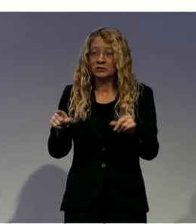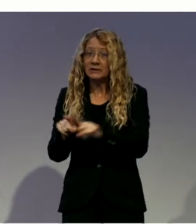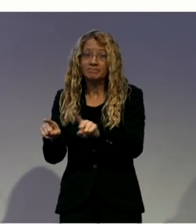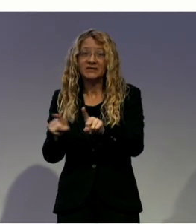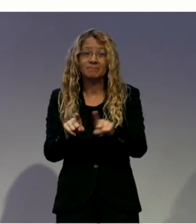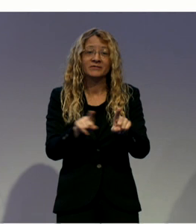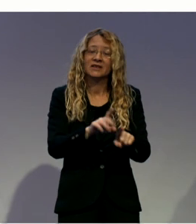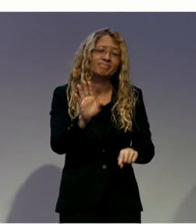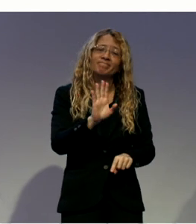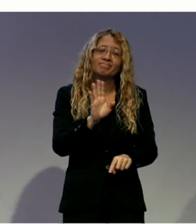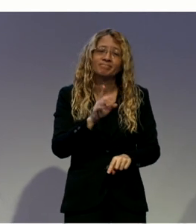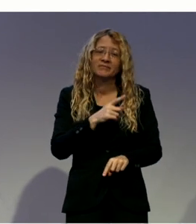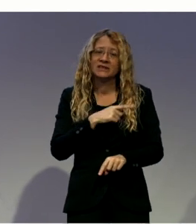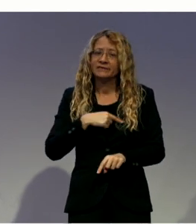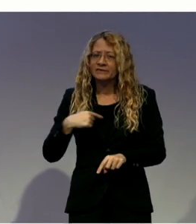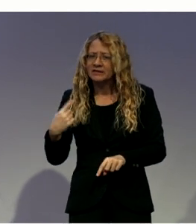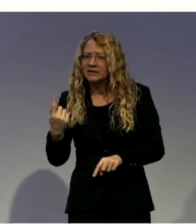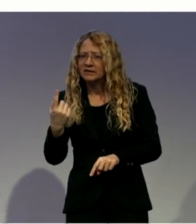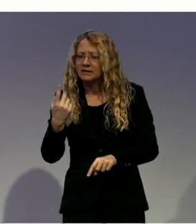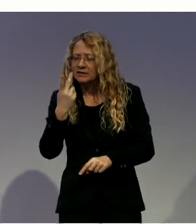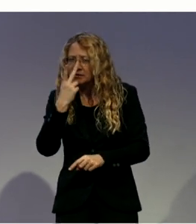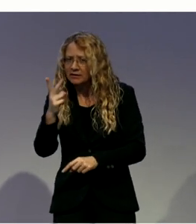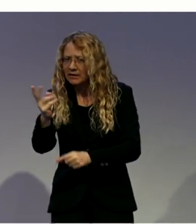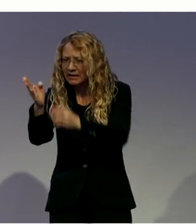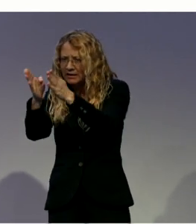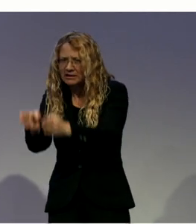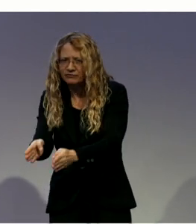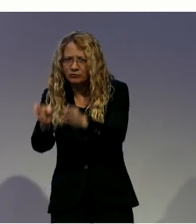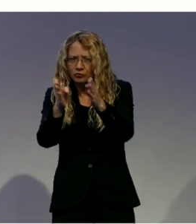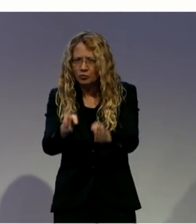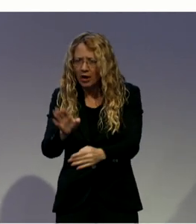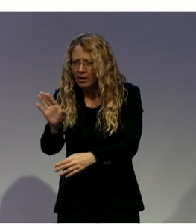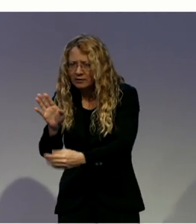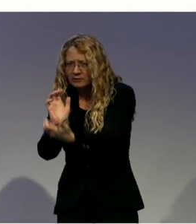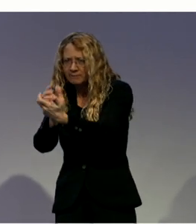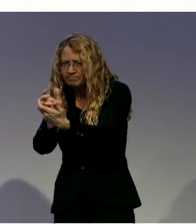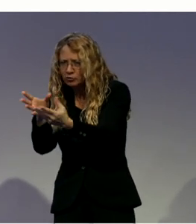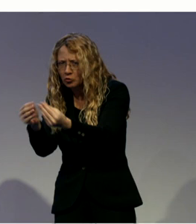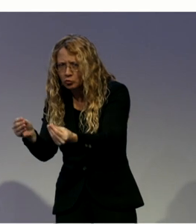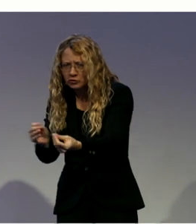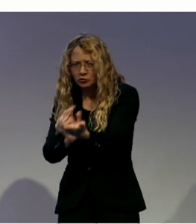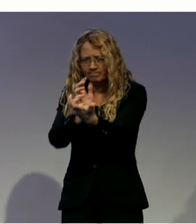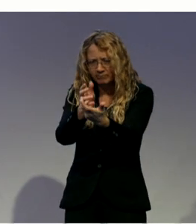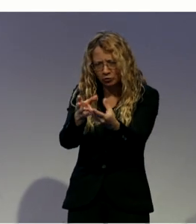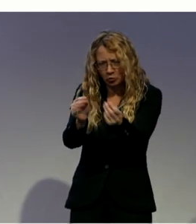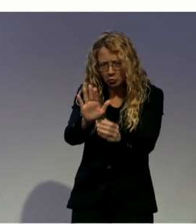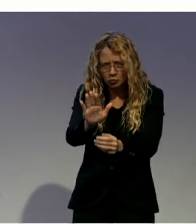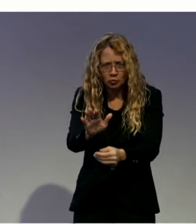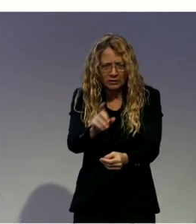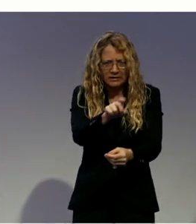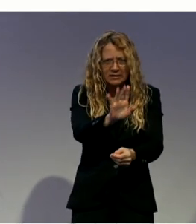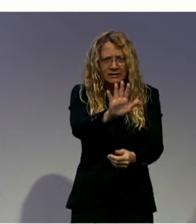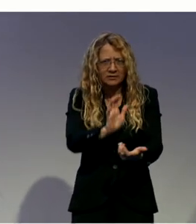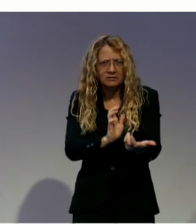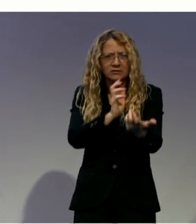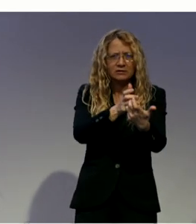We do one-to-one interviews for each and every single person, and we see what this person does, and